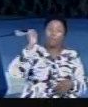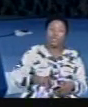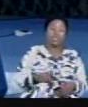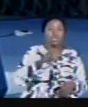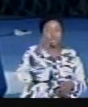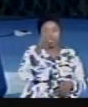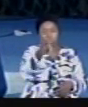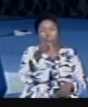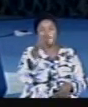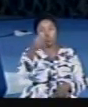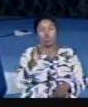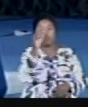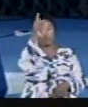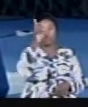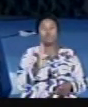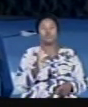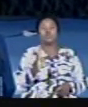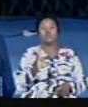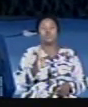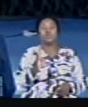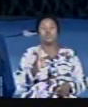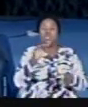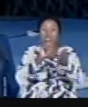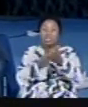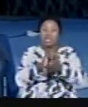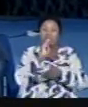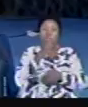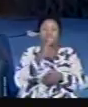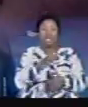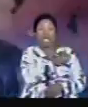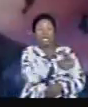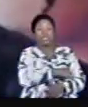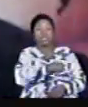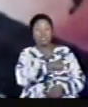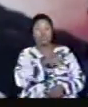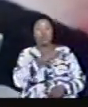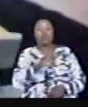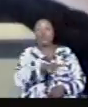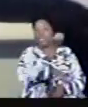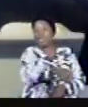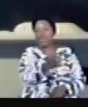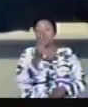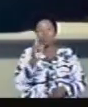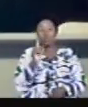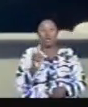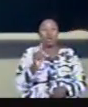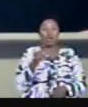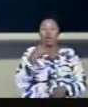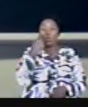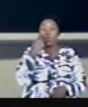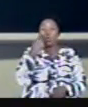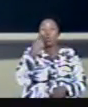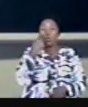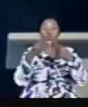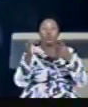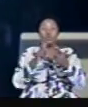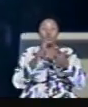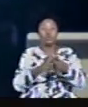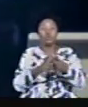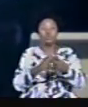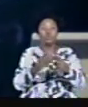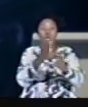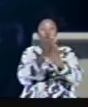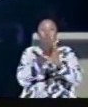God. That's the attitude of anyone who is going to receive